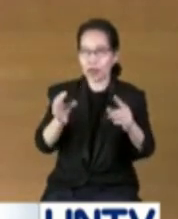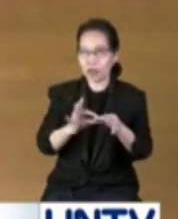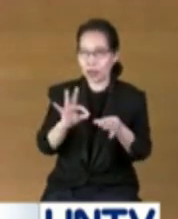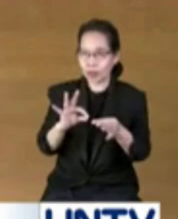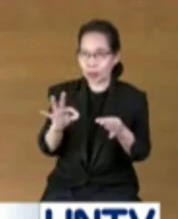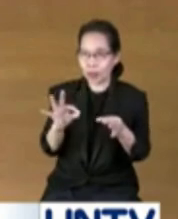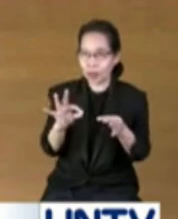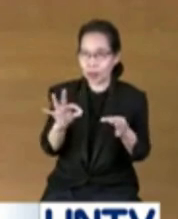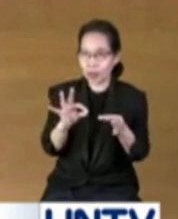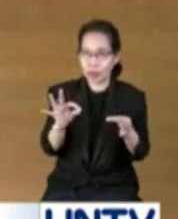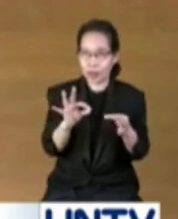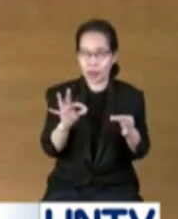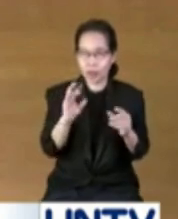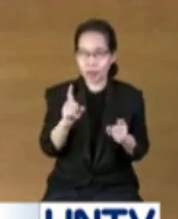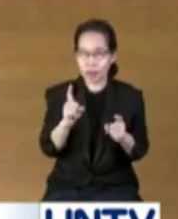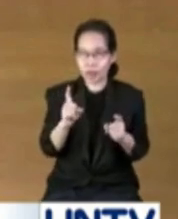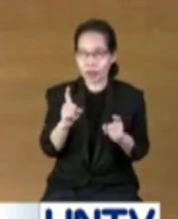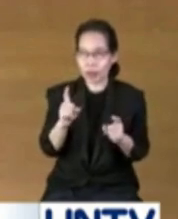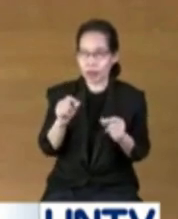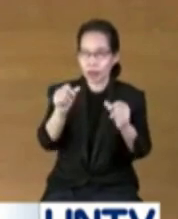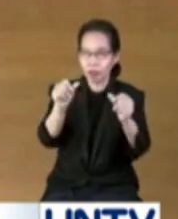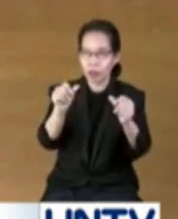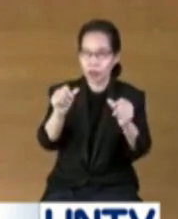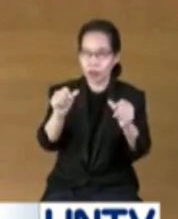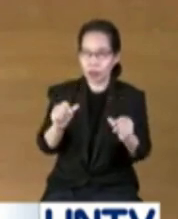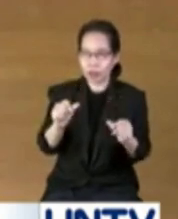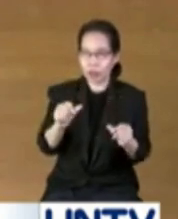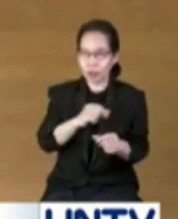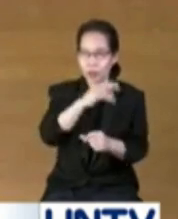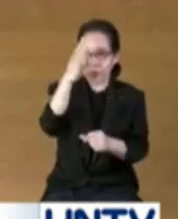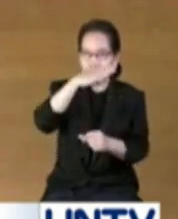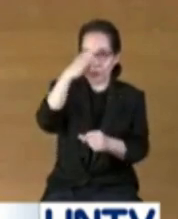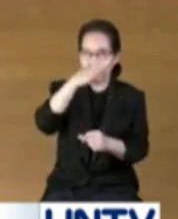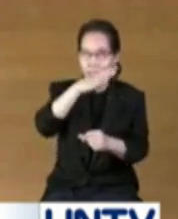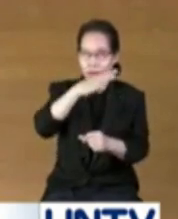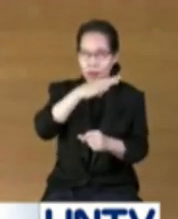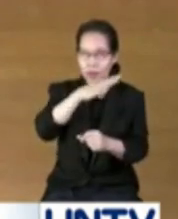be fostered. This is Filipinovation.